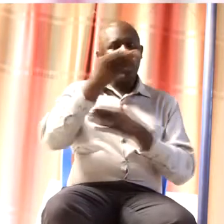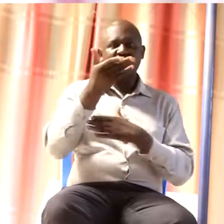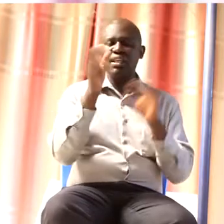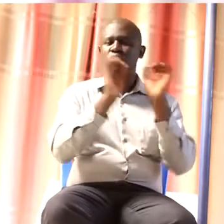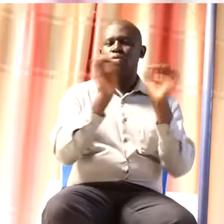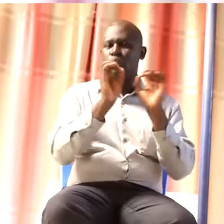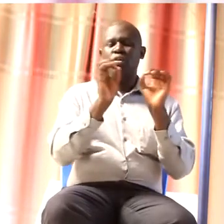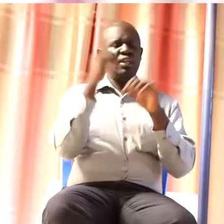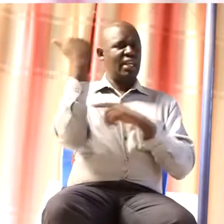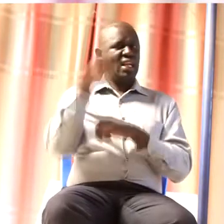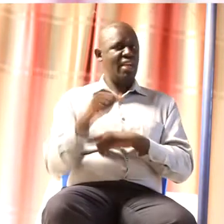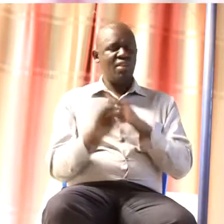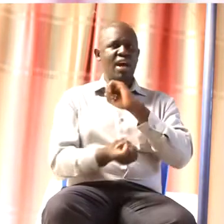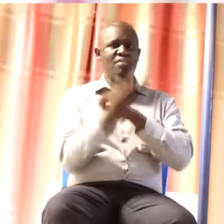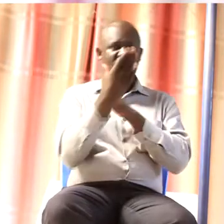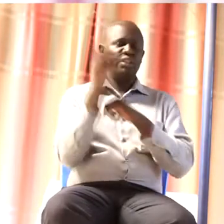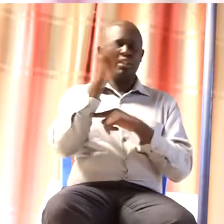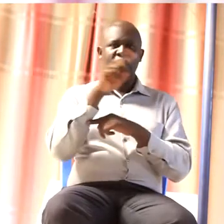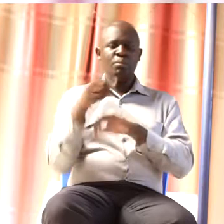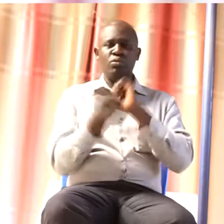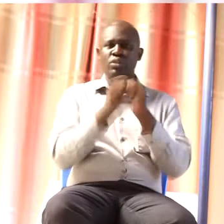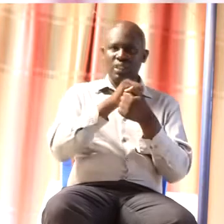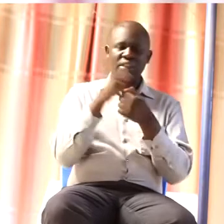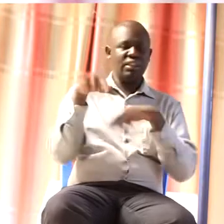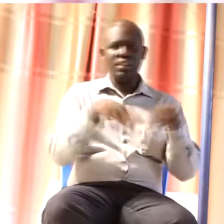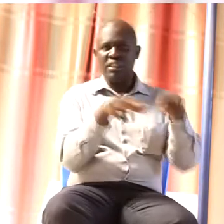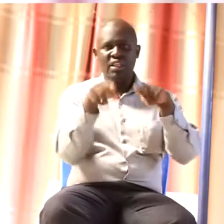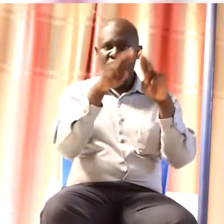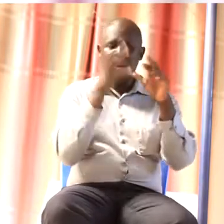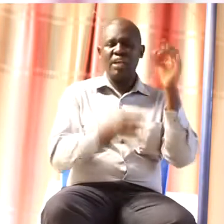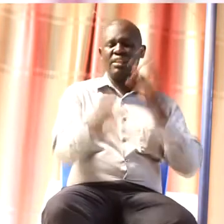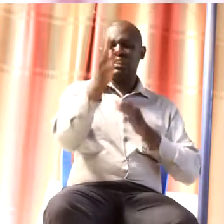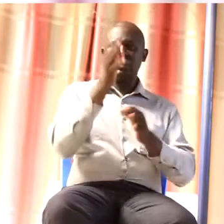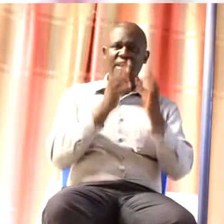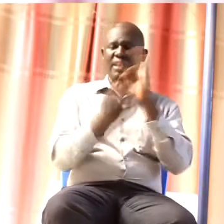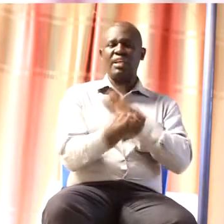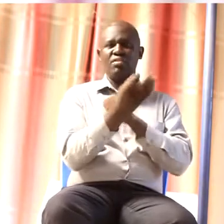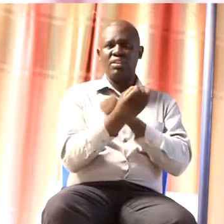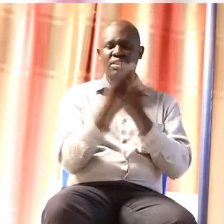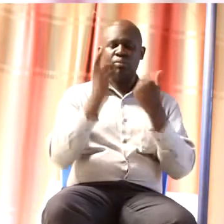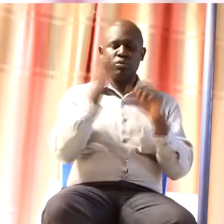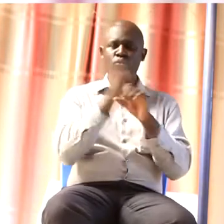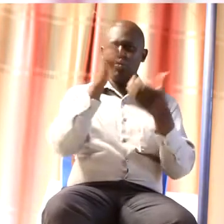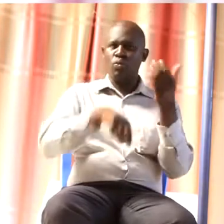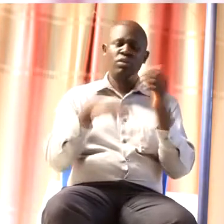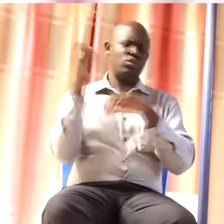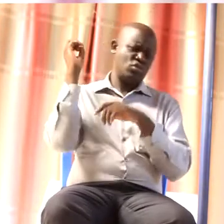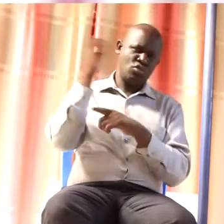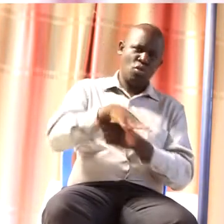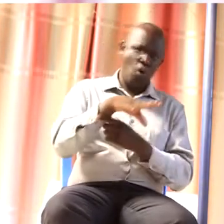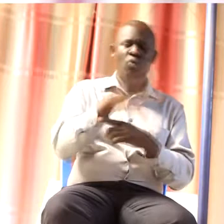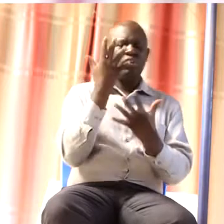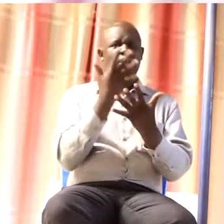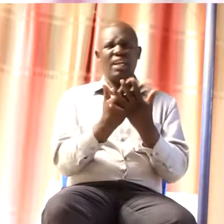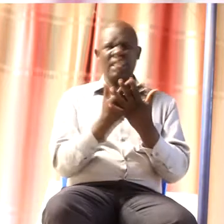advise them to change the river. Instead, he advised them to cast their net deeper.